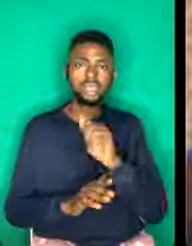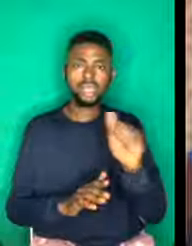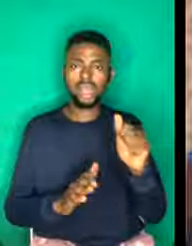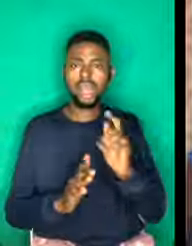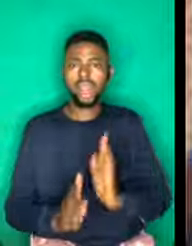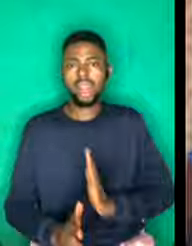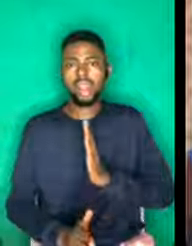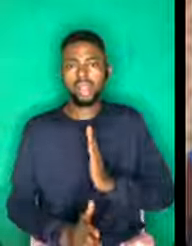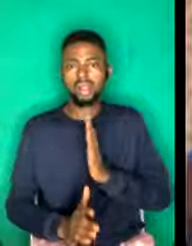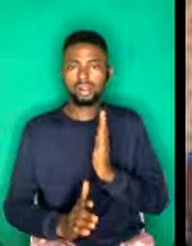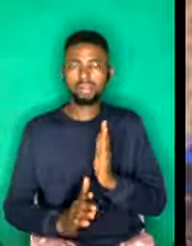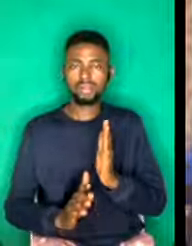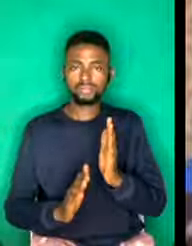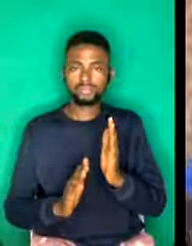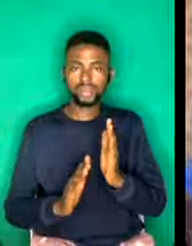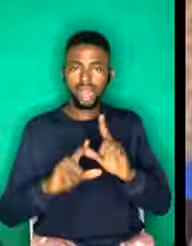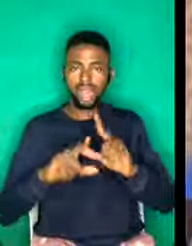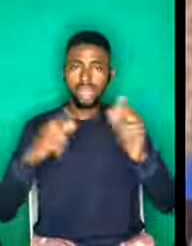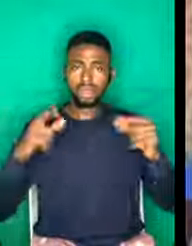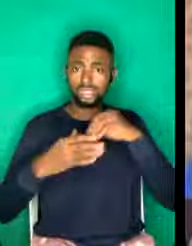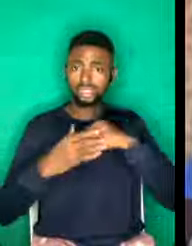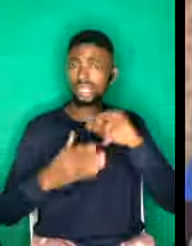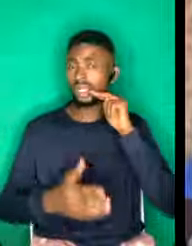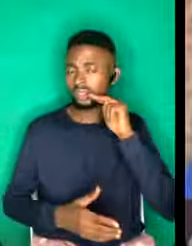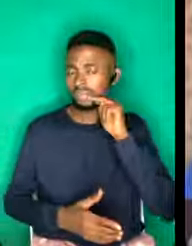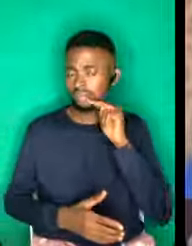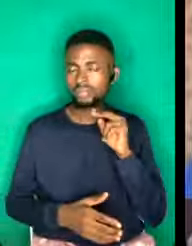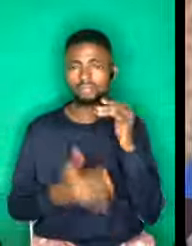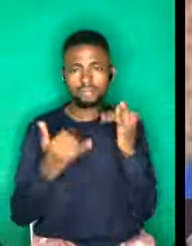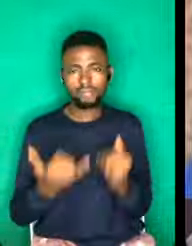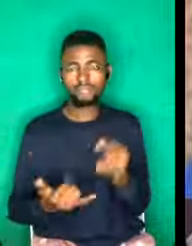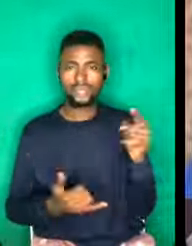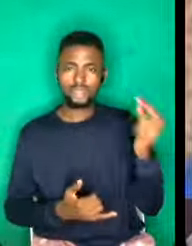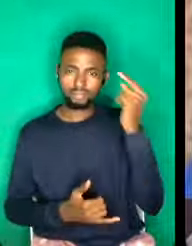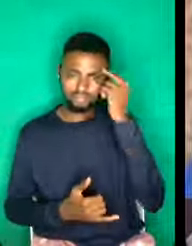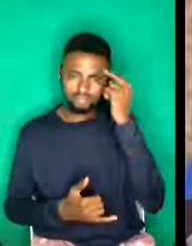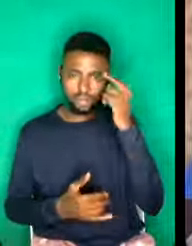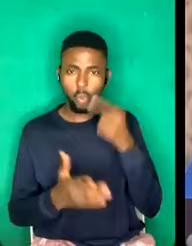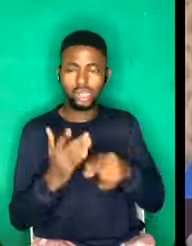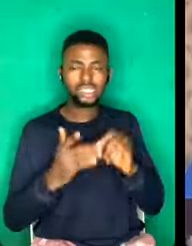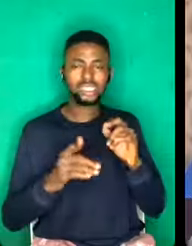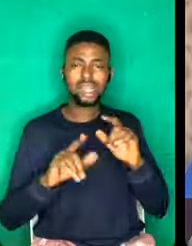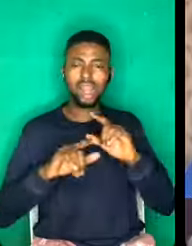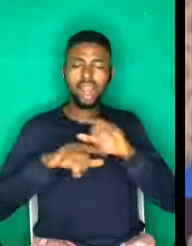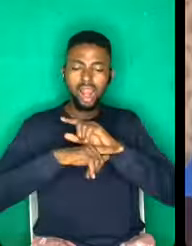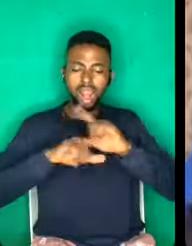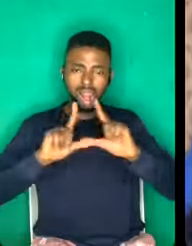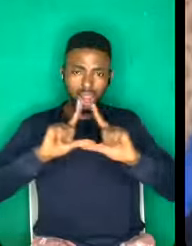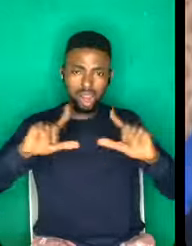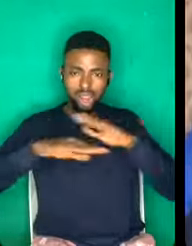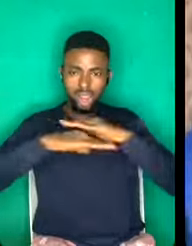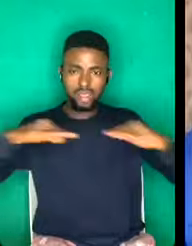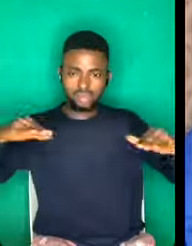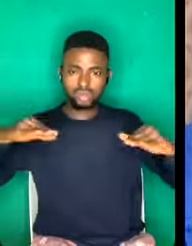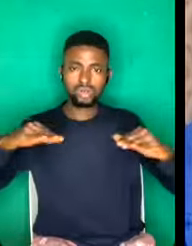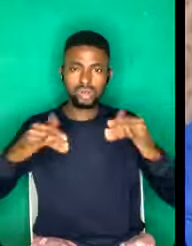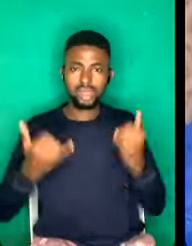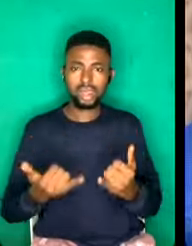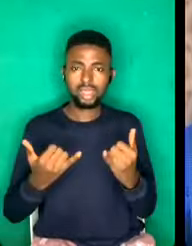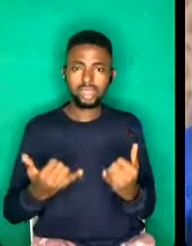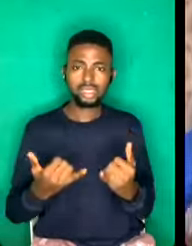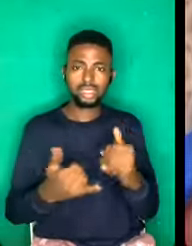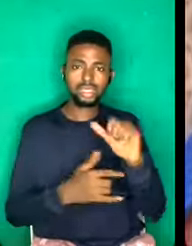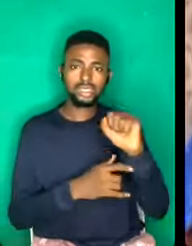Nigeria. And I'm wondering, what is the stage right now when it comes to Nigerian Sign Language, Mr. Samuel? What is the stage, you